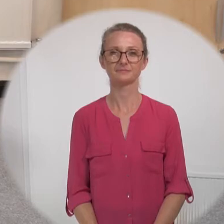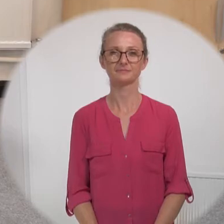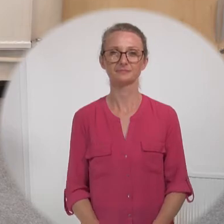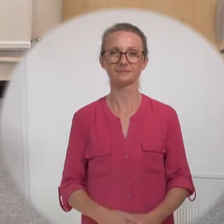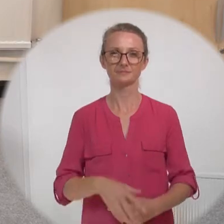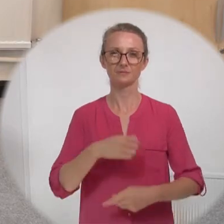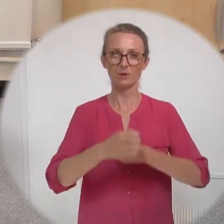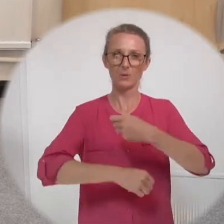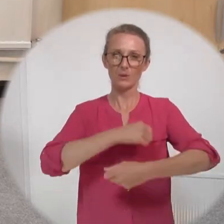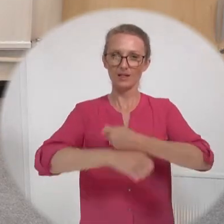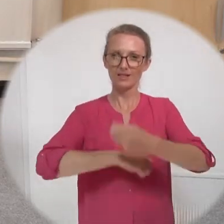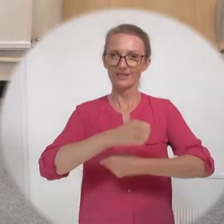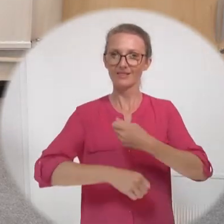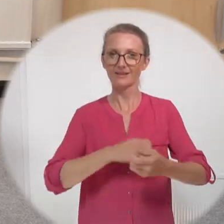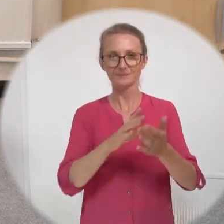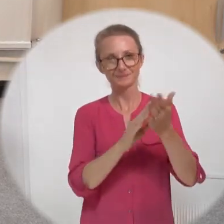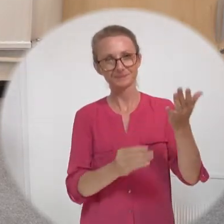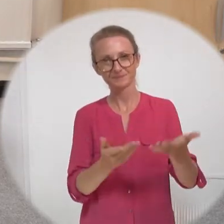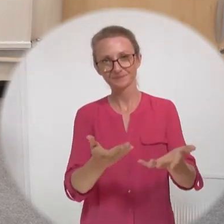Roly-poly forwards.